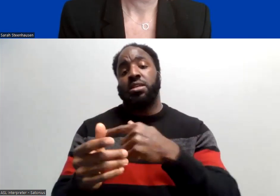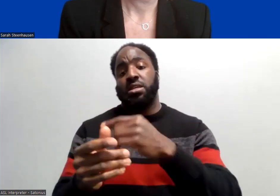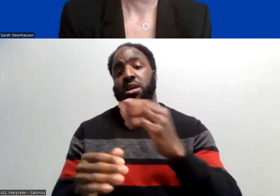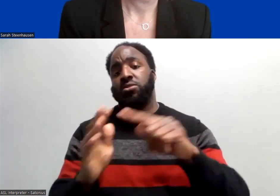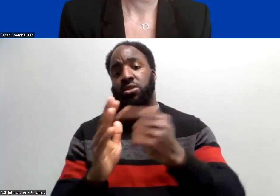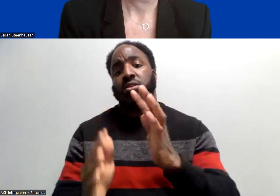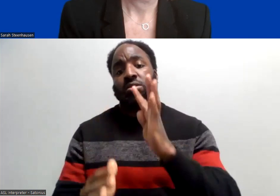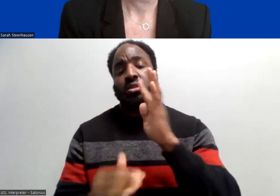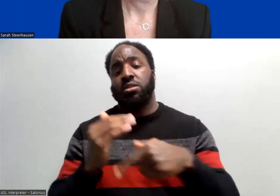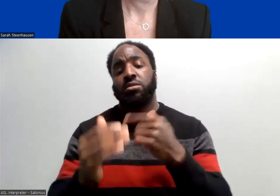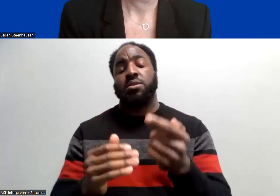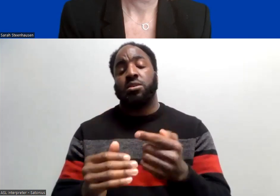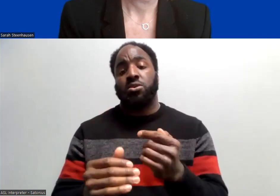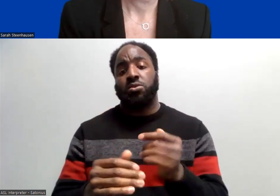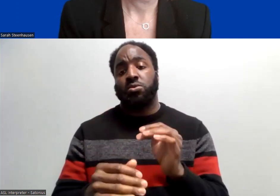by talking about